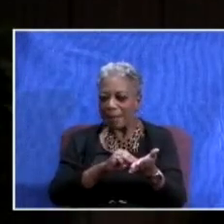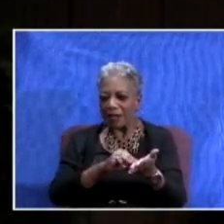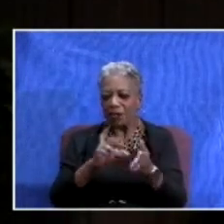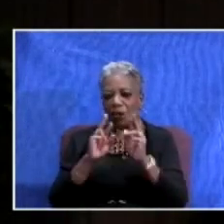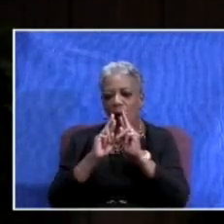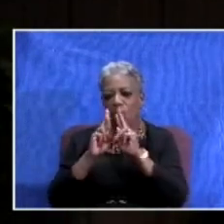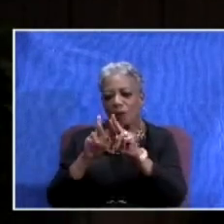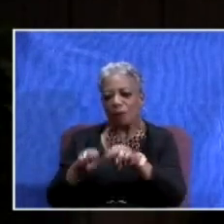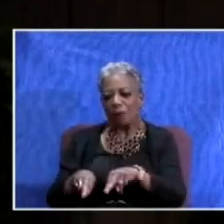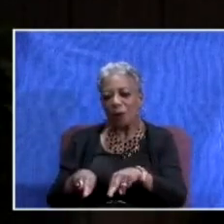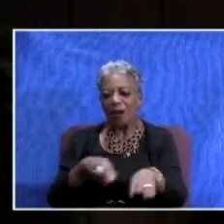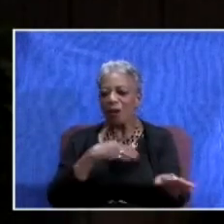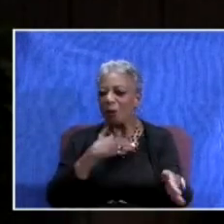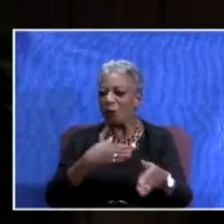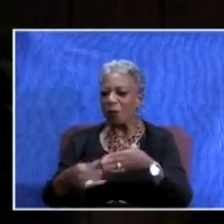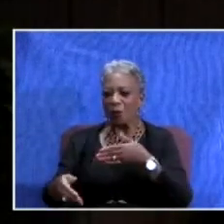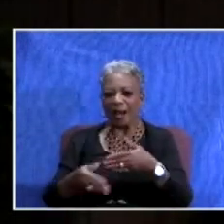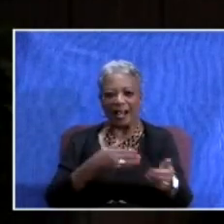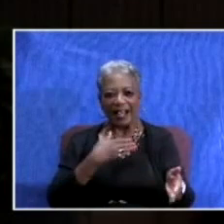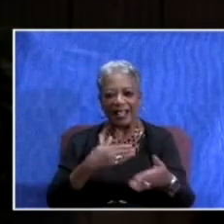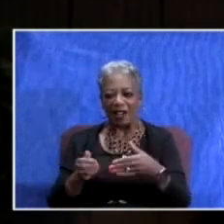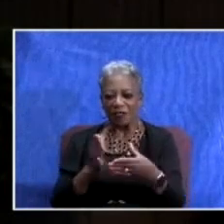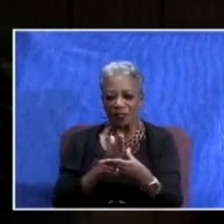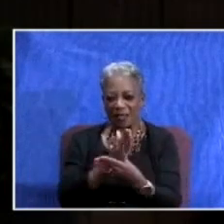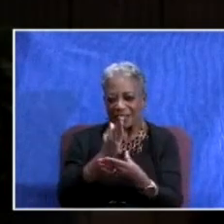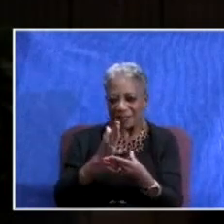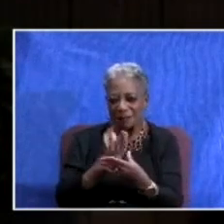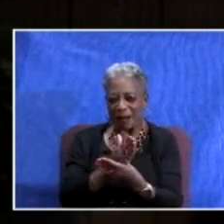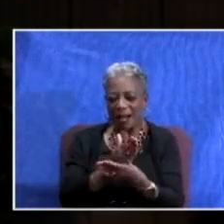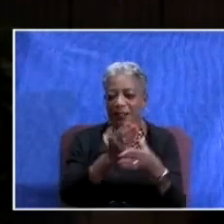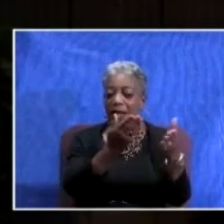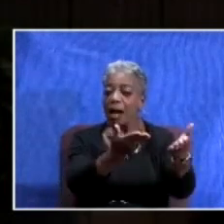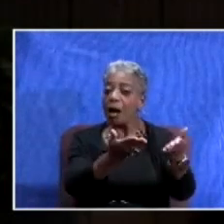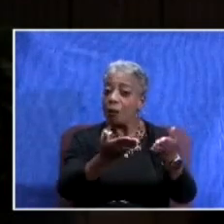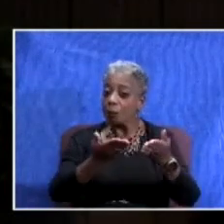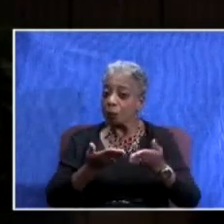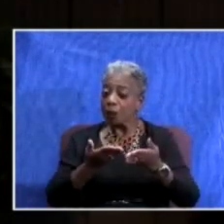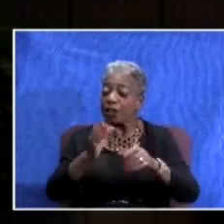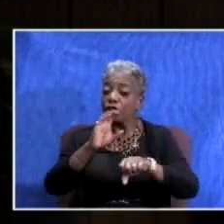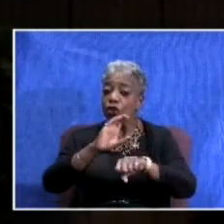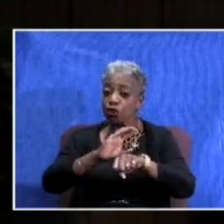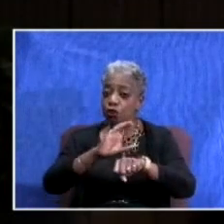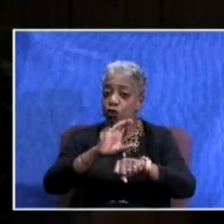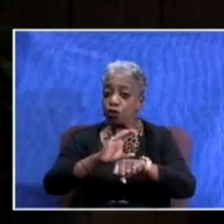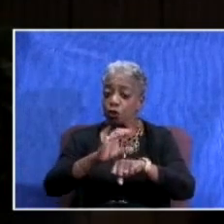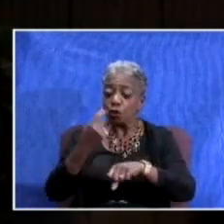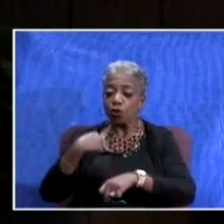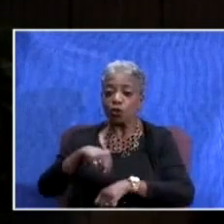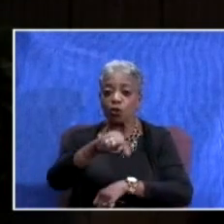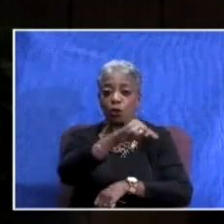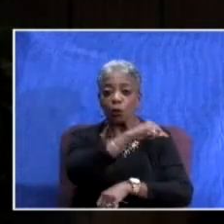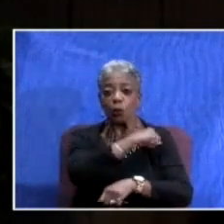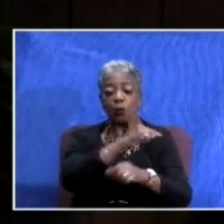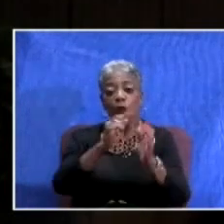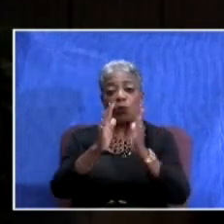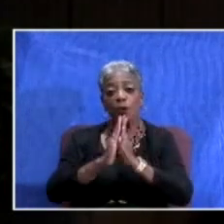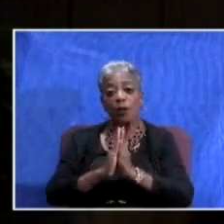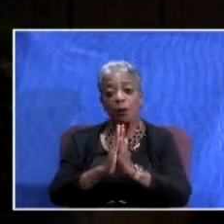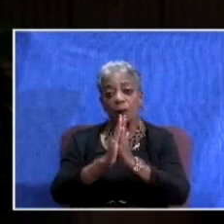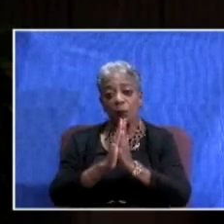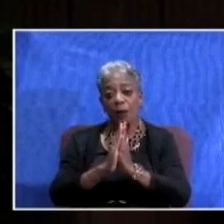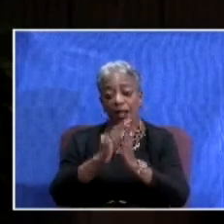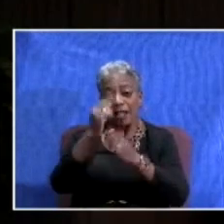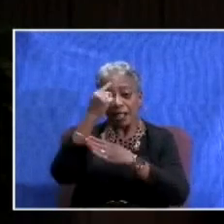whatever's troubling you, trouble God with what's troubling you in prayer. So on our Hardin County campus,